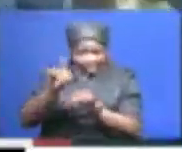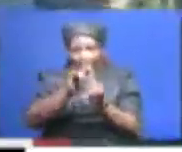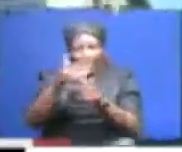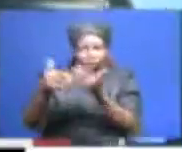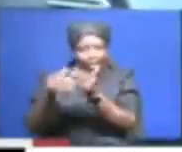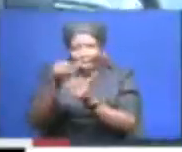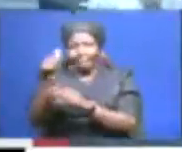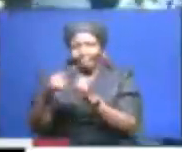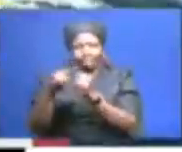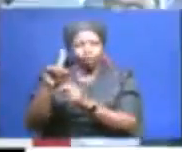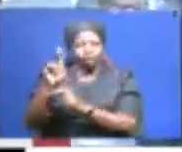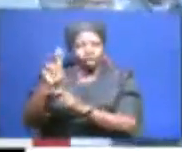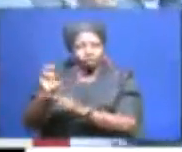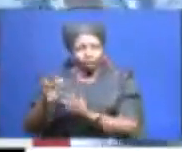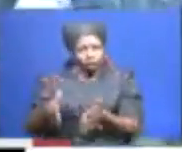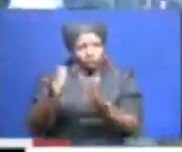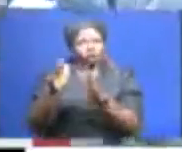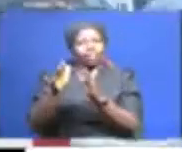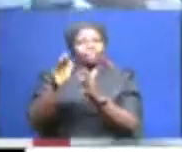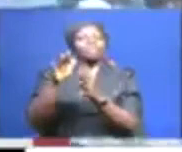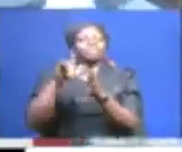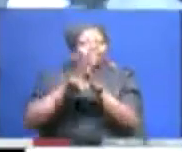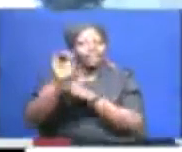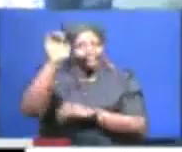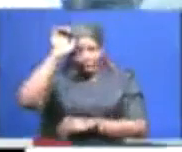road network in Uasin Gishu County.